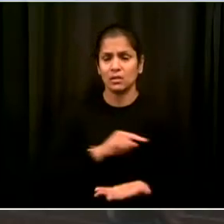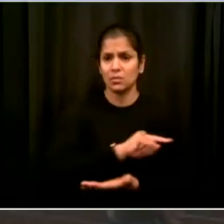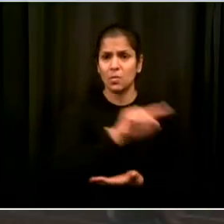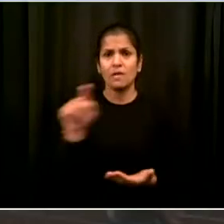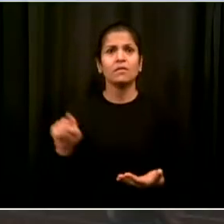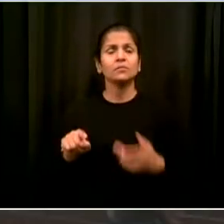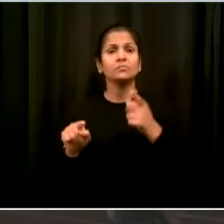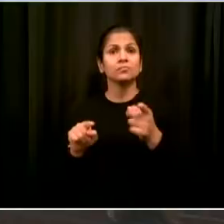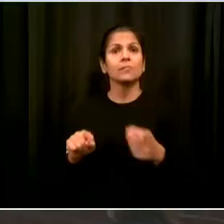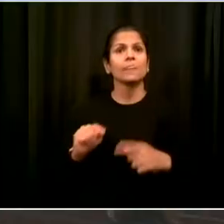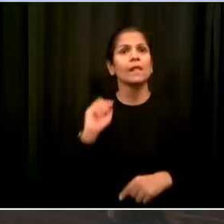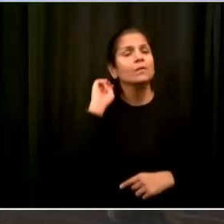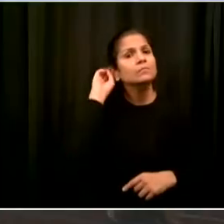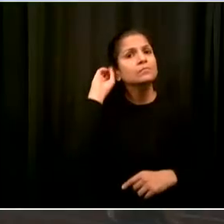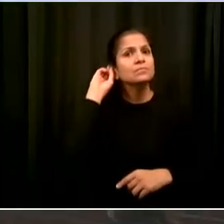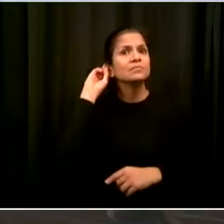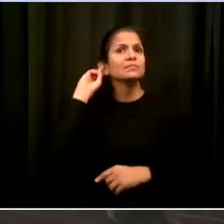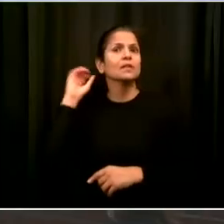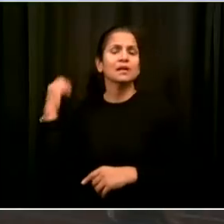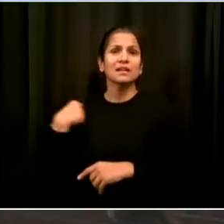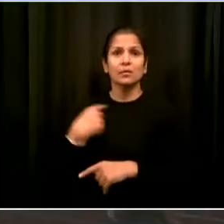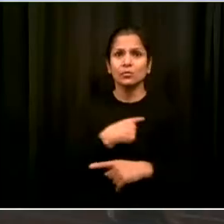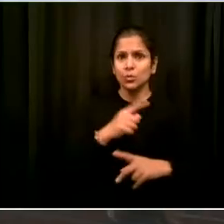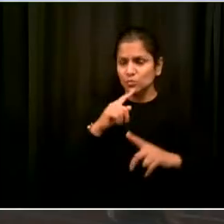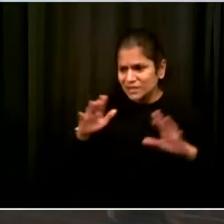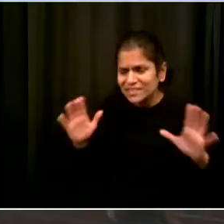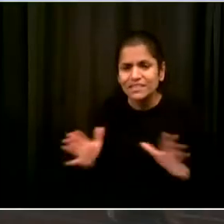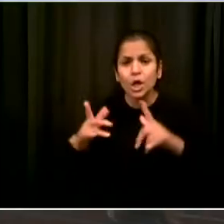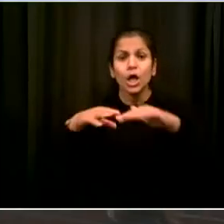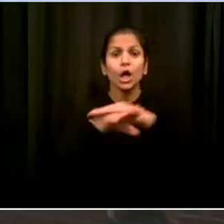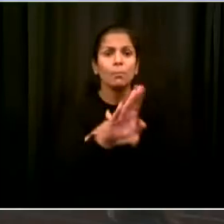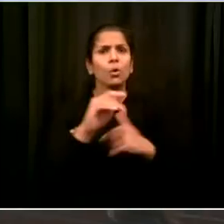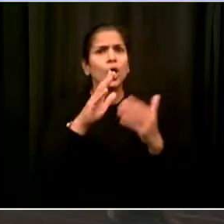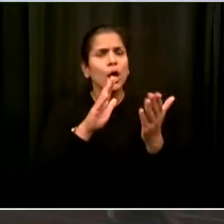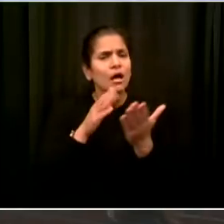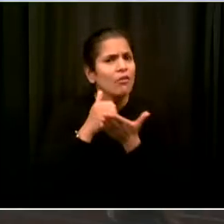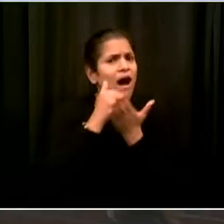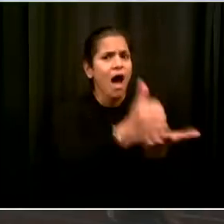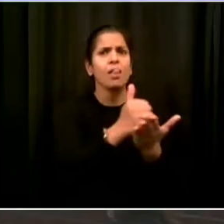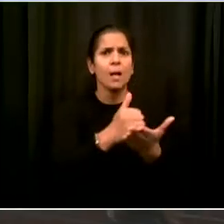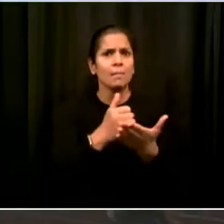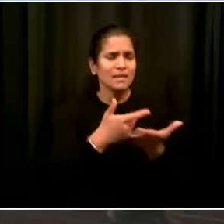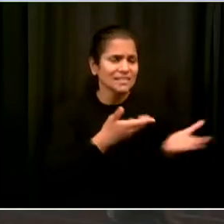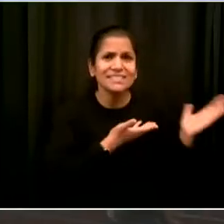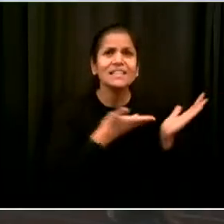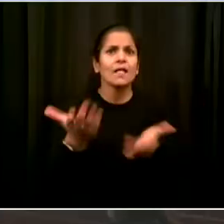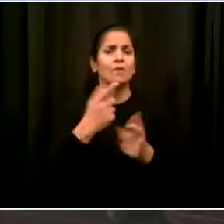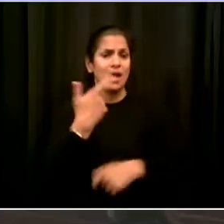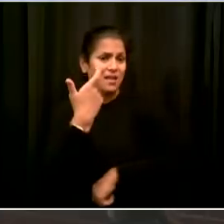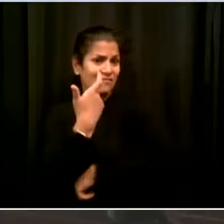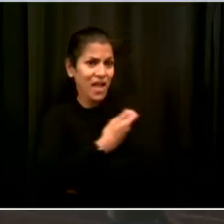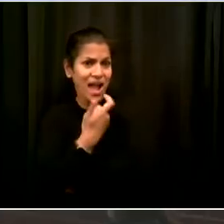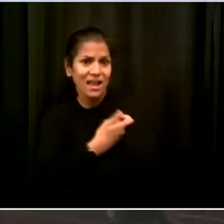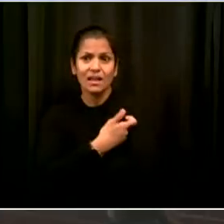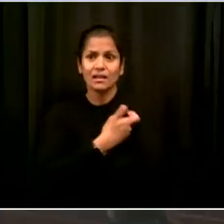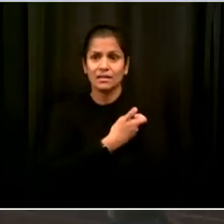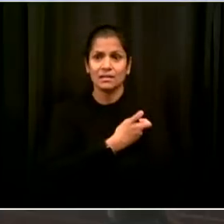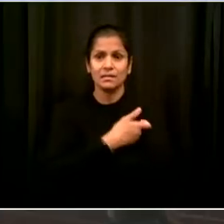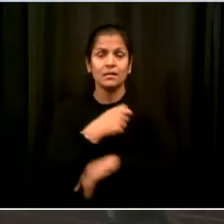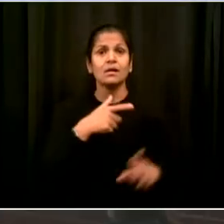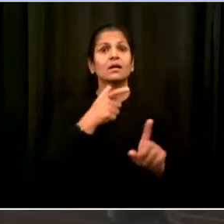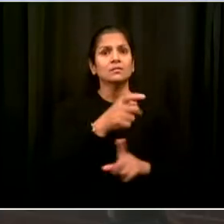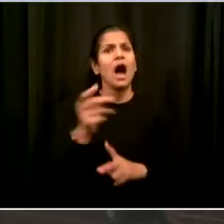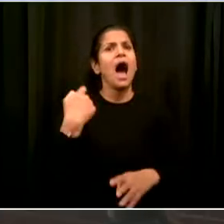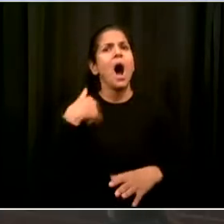live. To provide easy access to the vaccine and to deliver preventive care, we will model the city's successful partnership with NYCHA